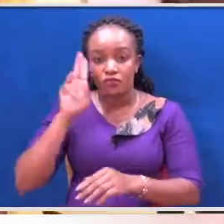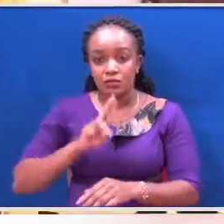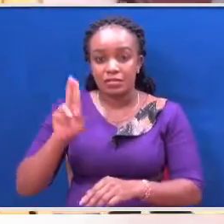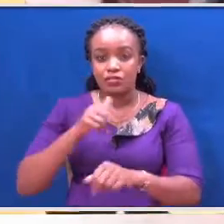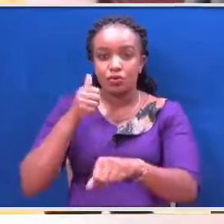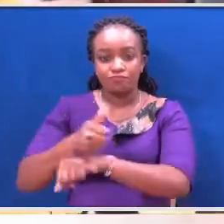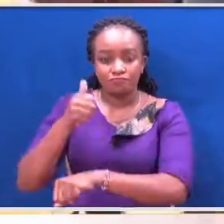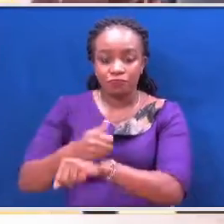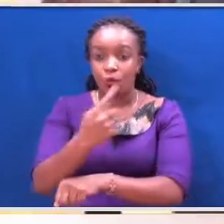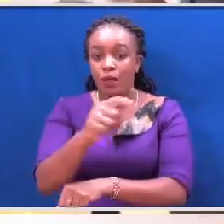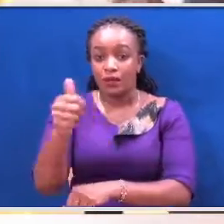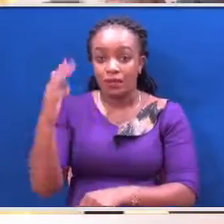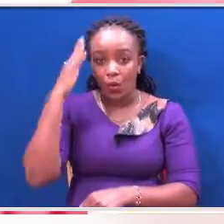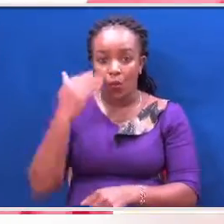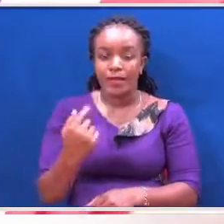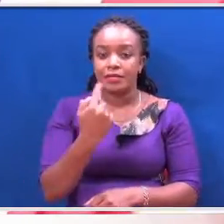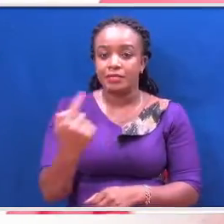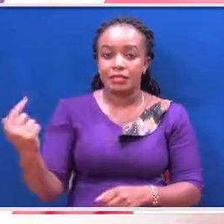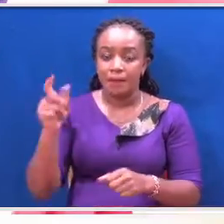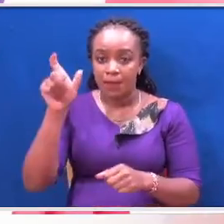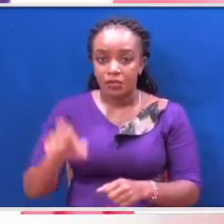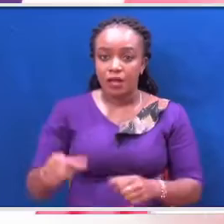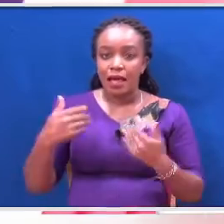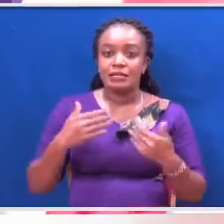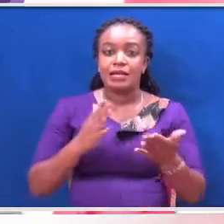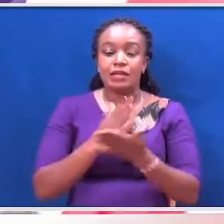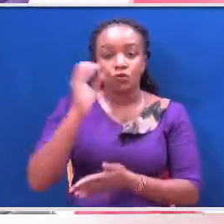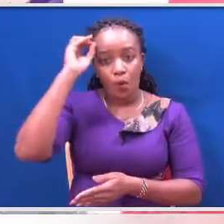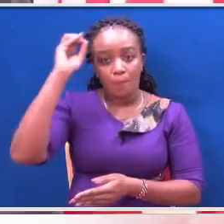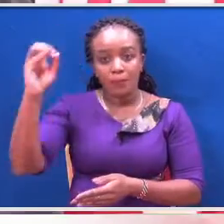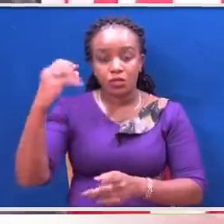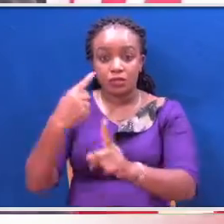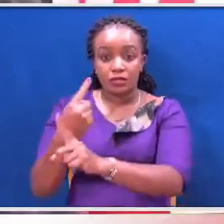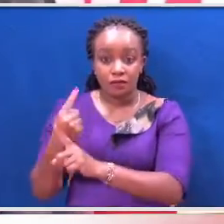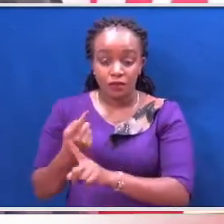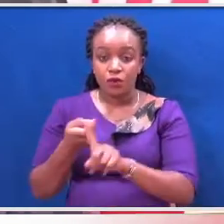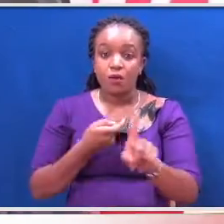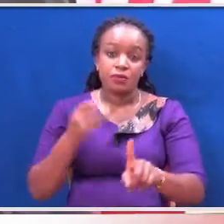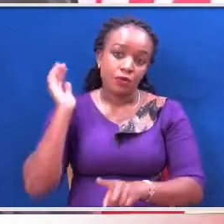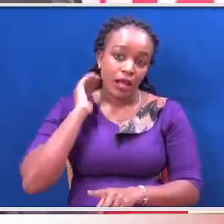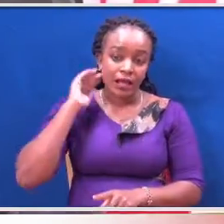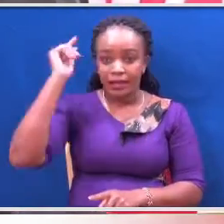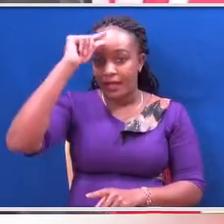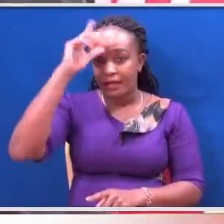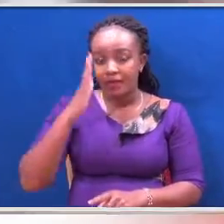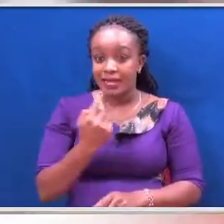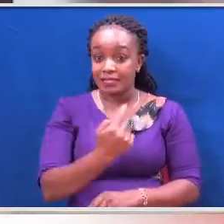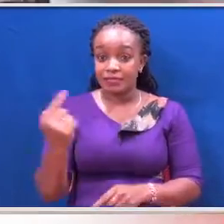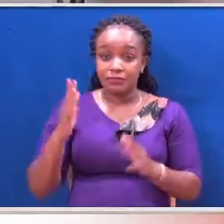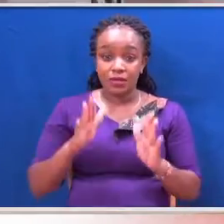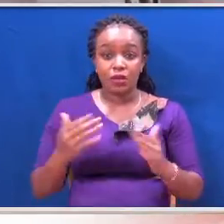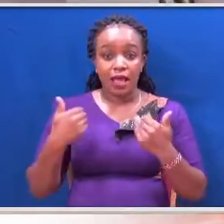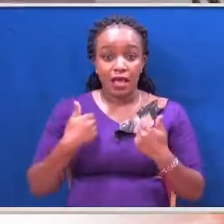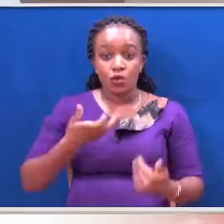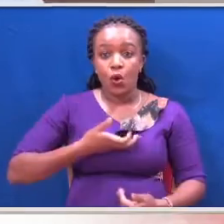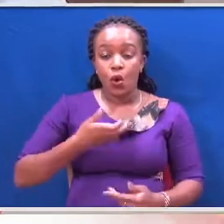other, since everyone has a right to their opinion. According to the county boss, everyone is entitled to their own choice,